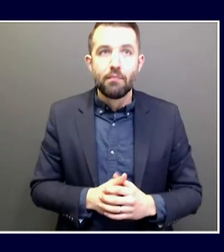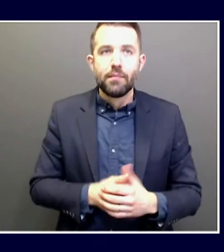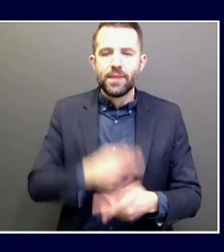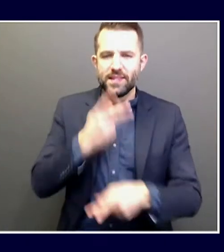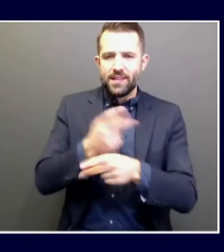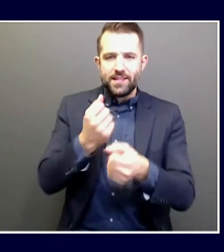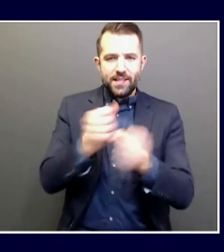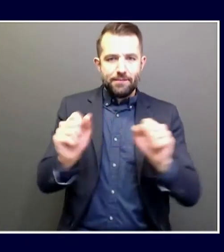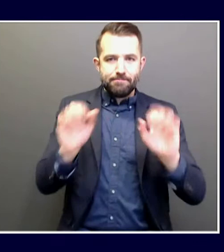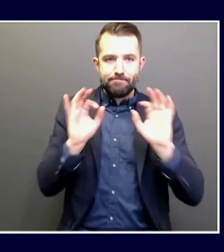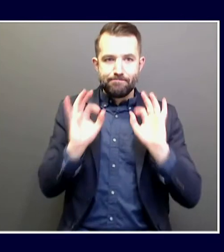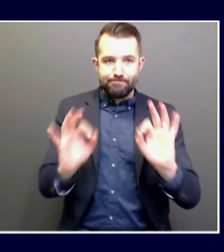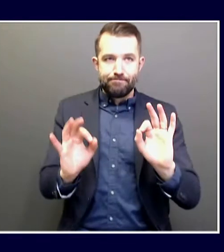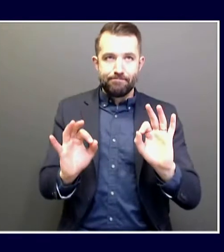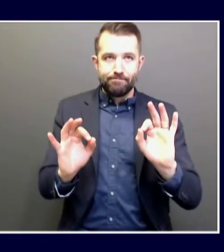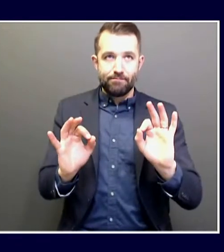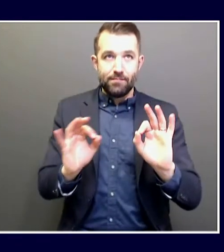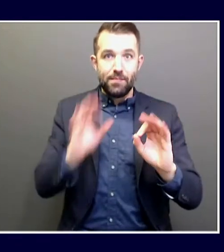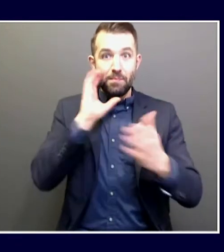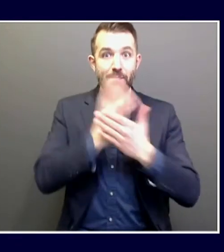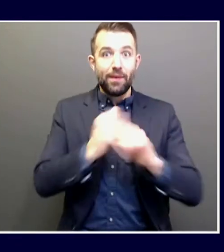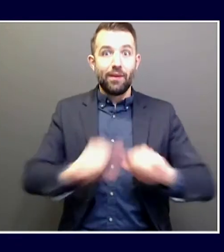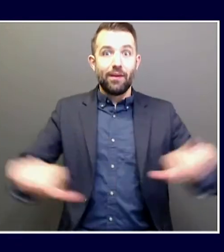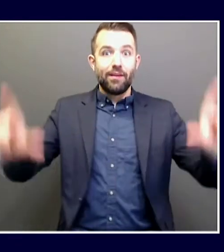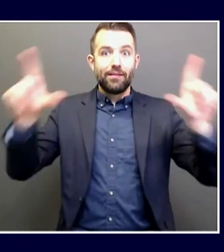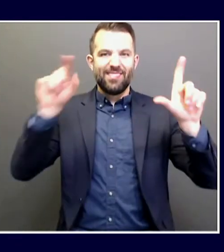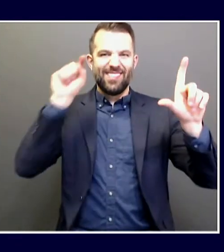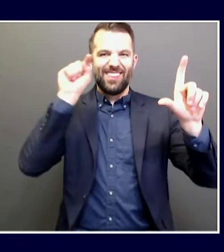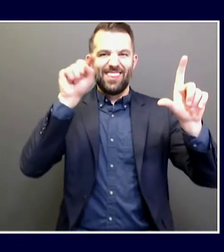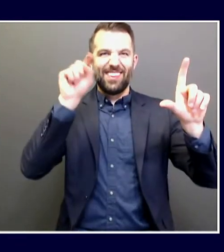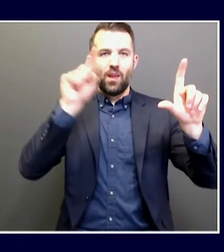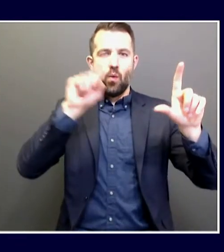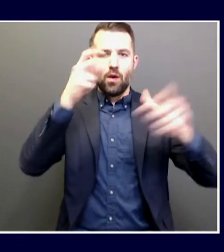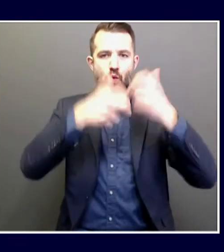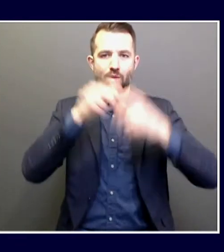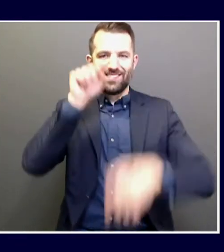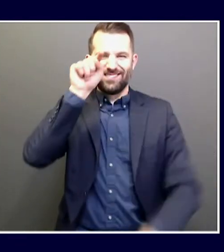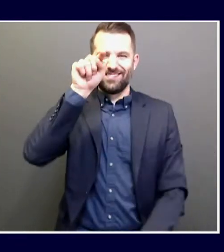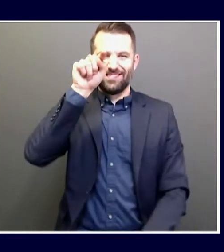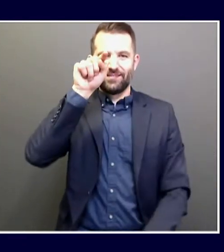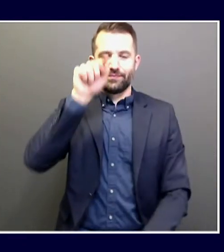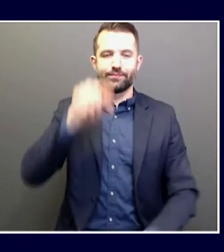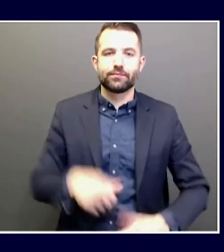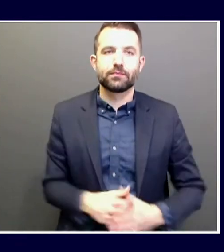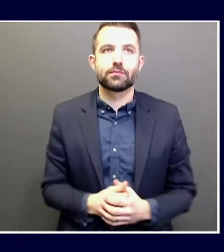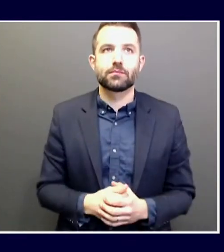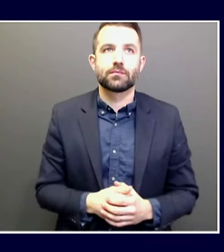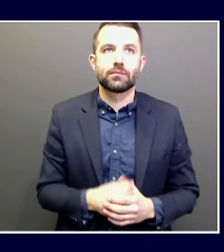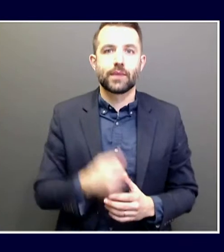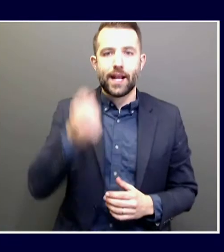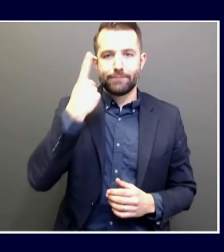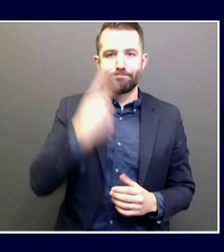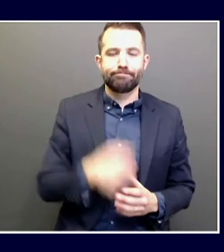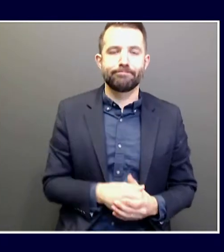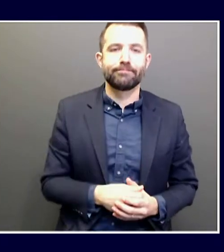the visualization that draws upon those raw data. Okay, got it. So it almost sounds like it was just a reverse of what we